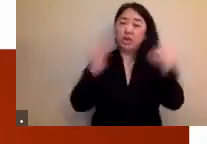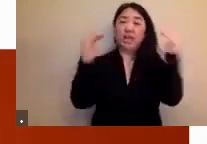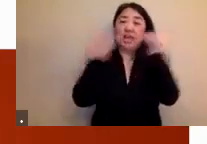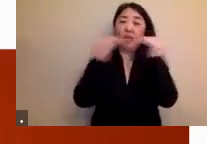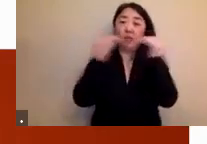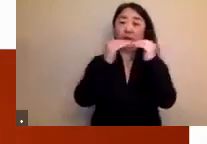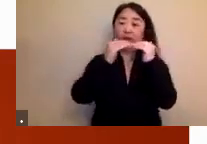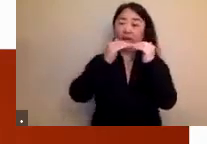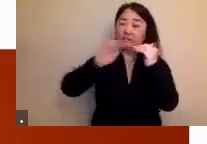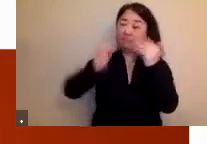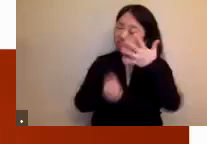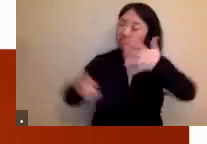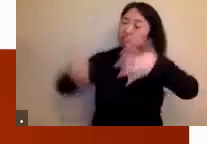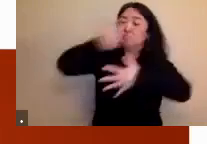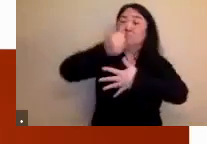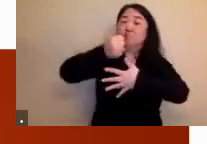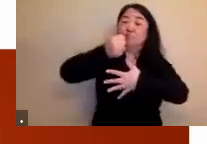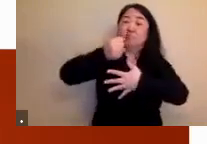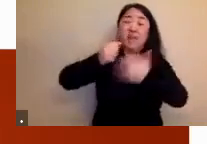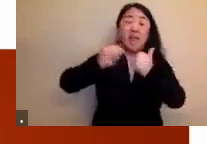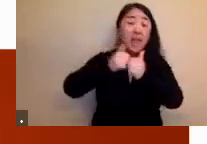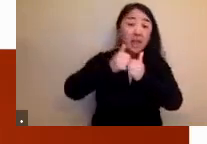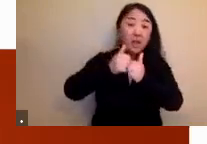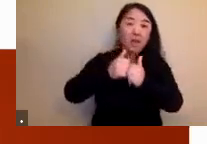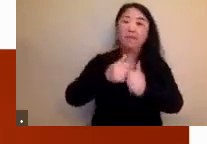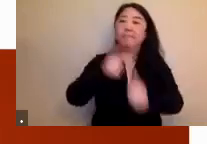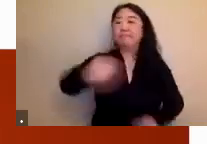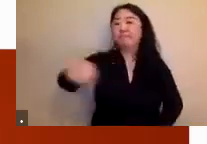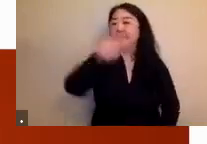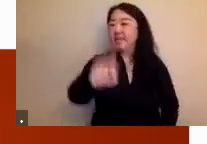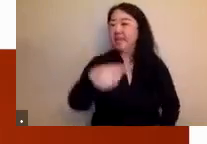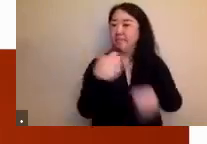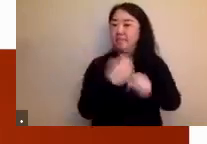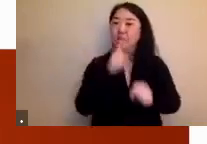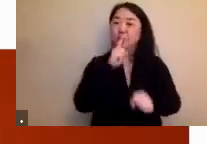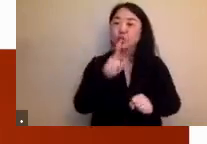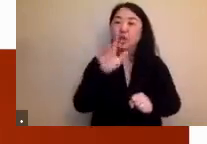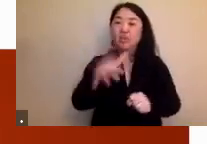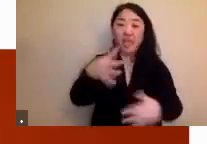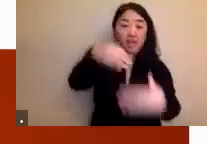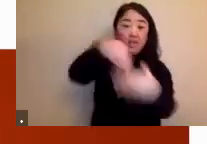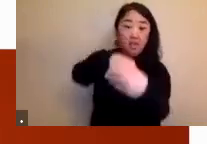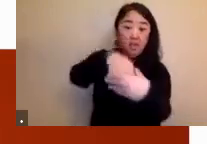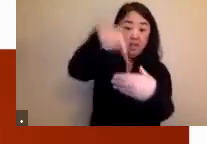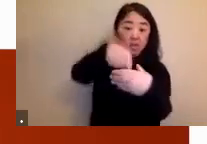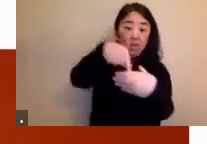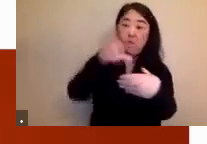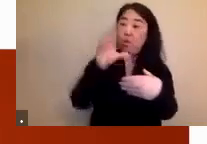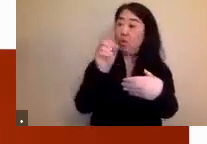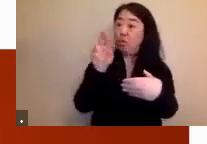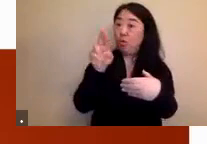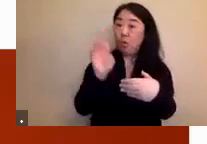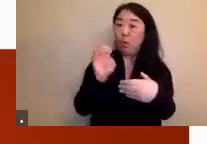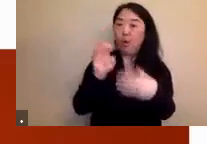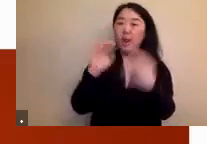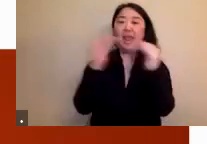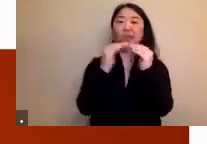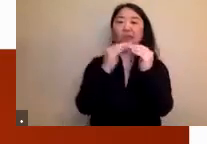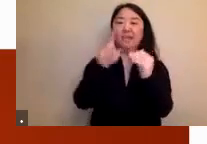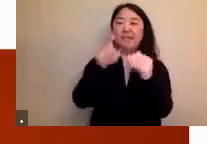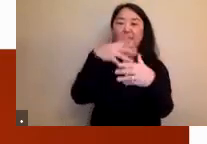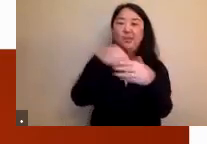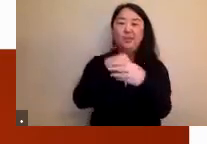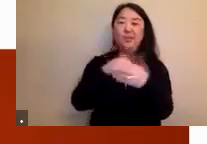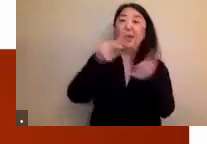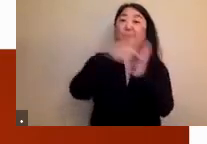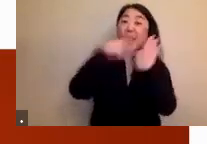decisions? We have to make sure that there's always equity at the core of everything that we do. So policy has to